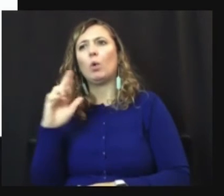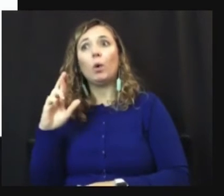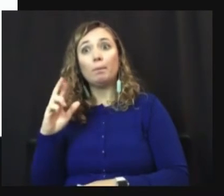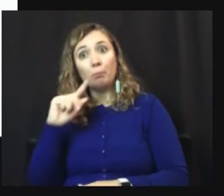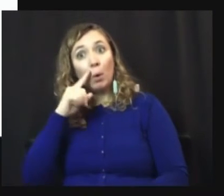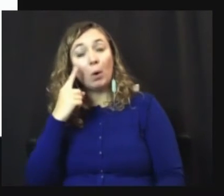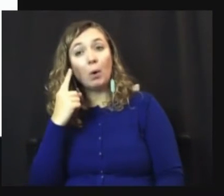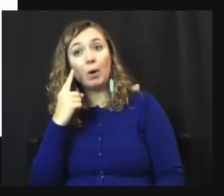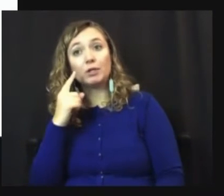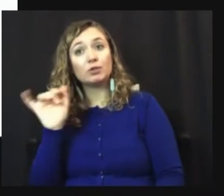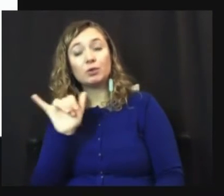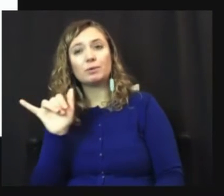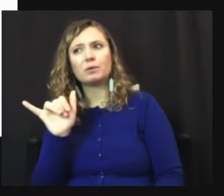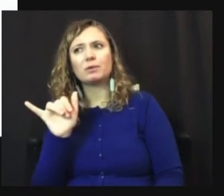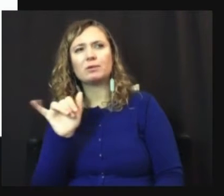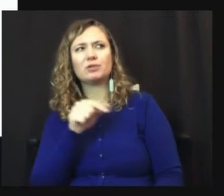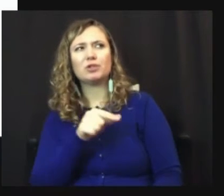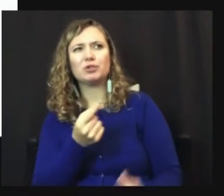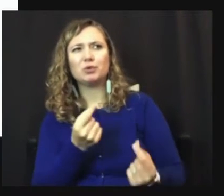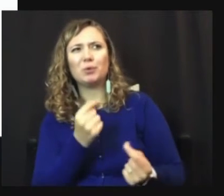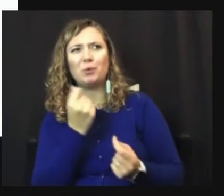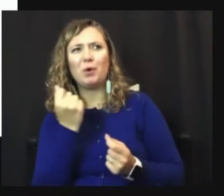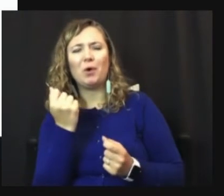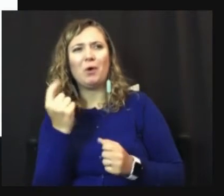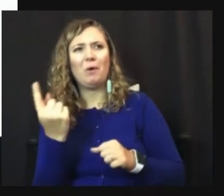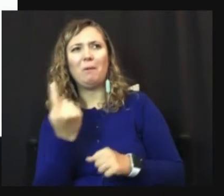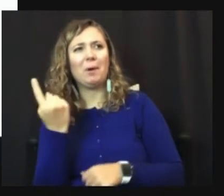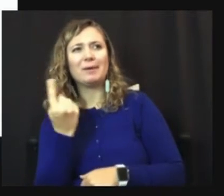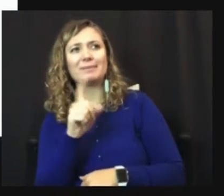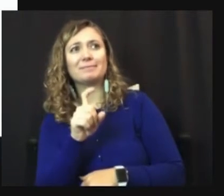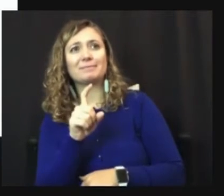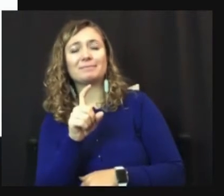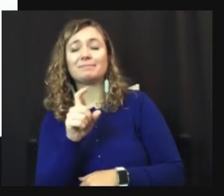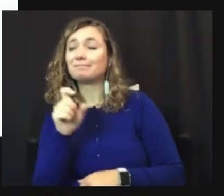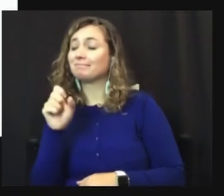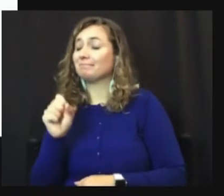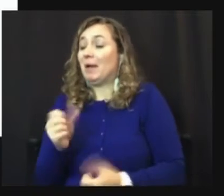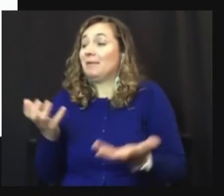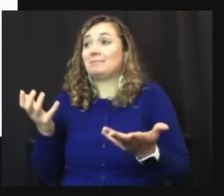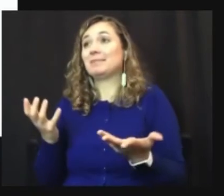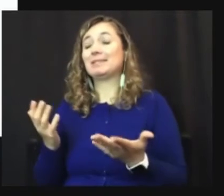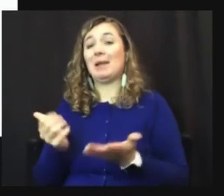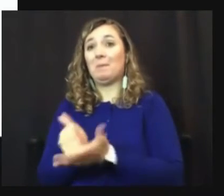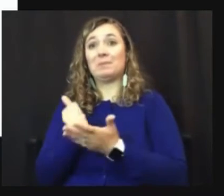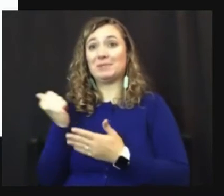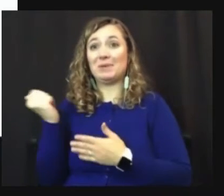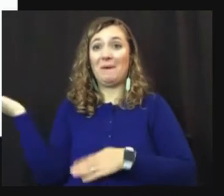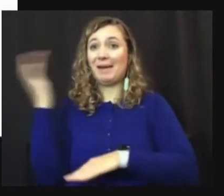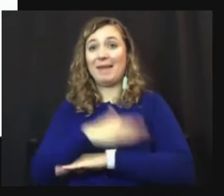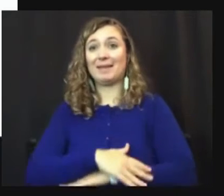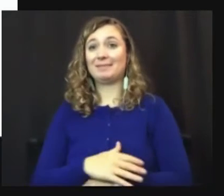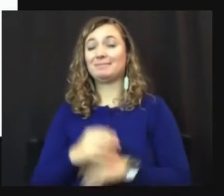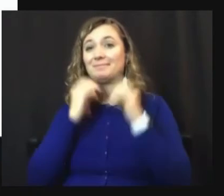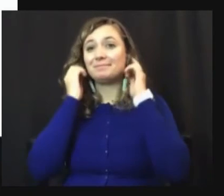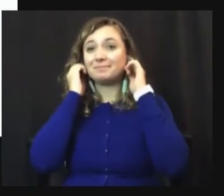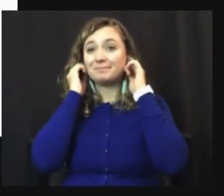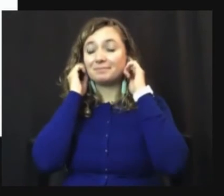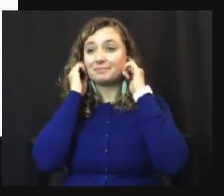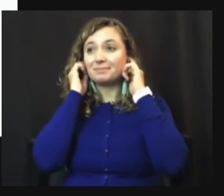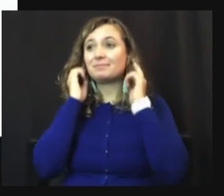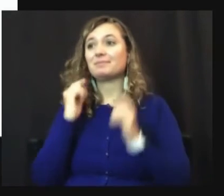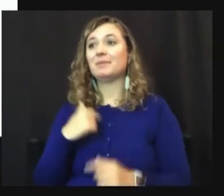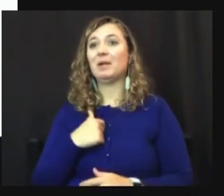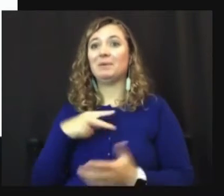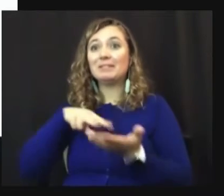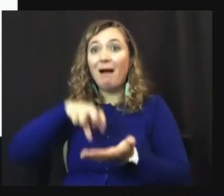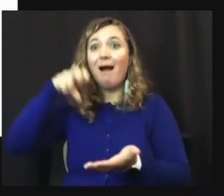my dad said, so you do it all the time? And I was like, well, it just helps me all day. And I would jump up and